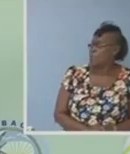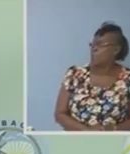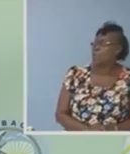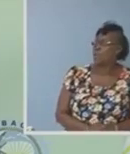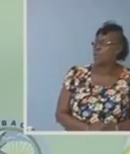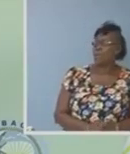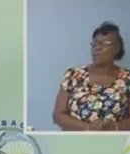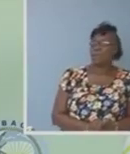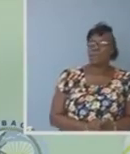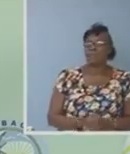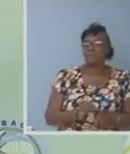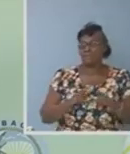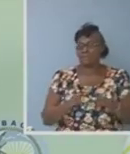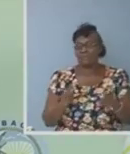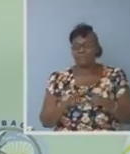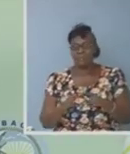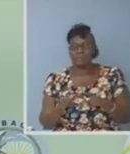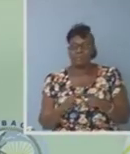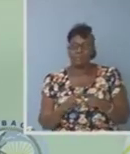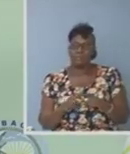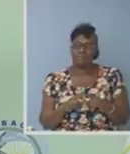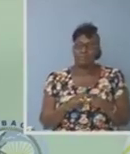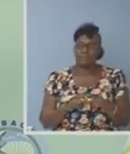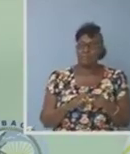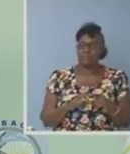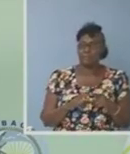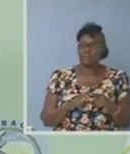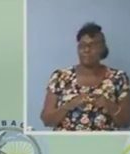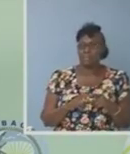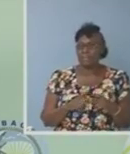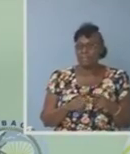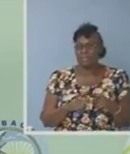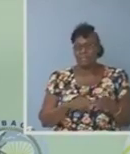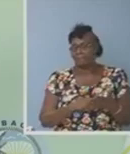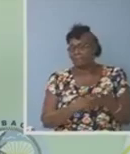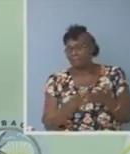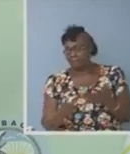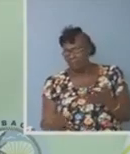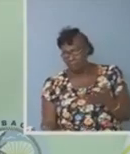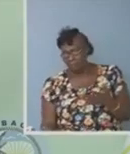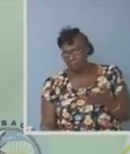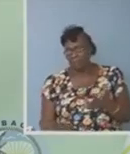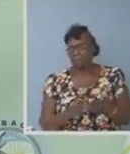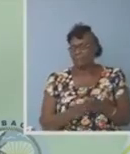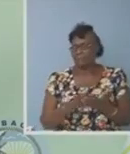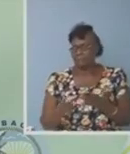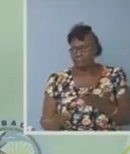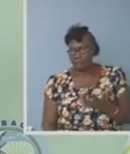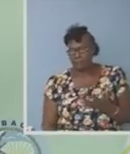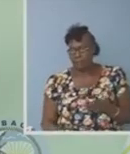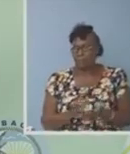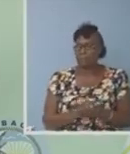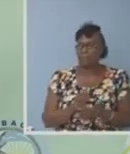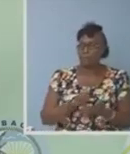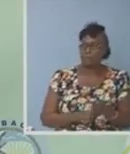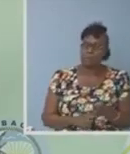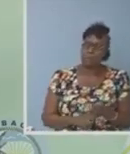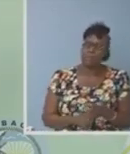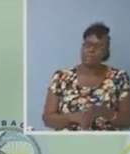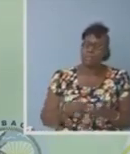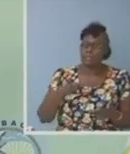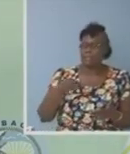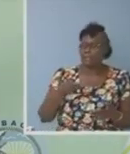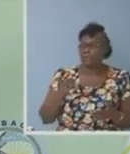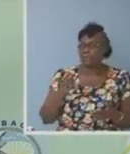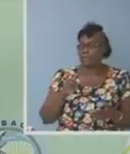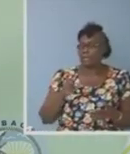at various hotels hovered around 10% and continued to decline. What the hoteliers, the feedback that